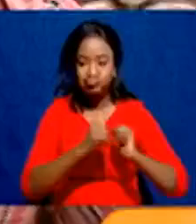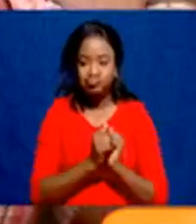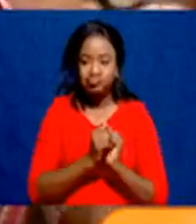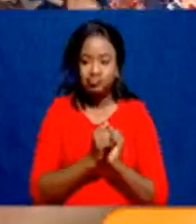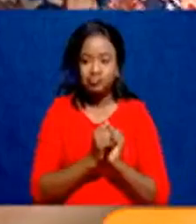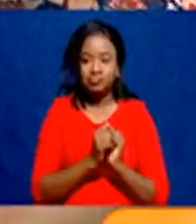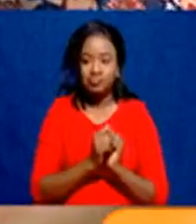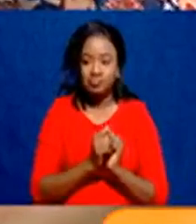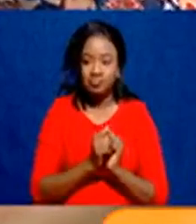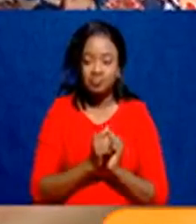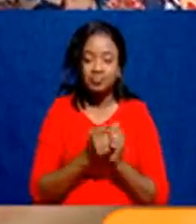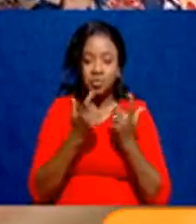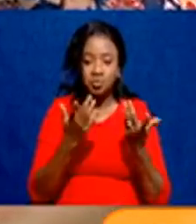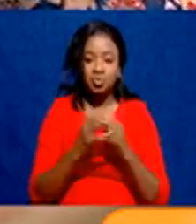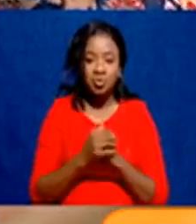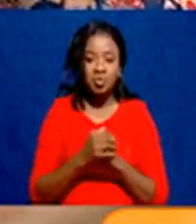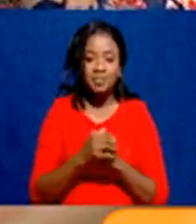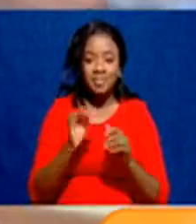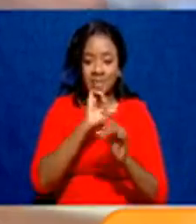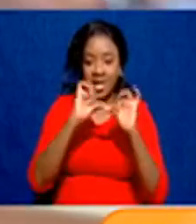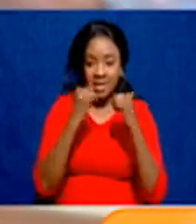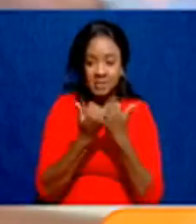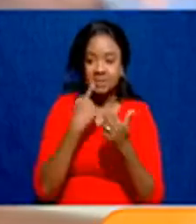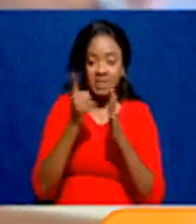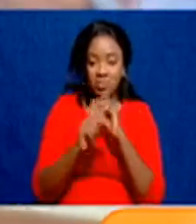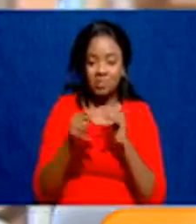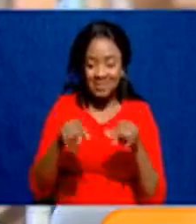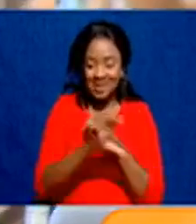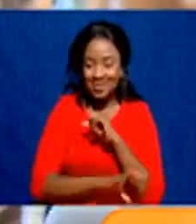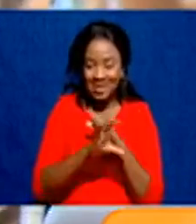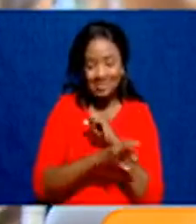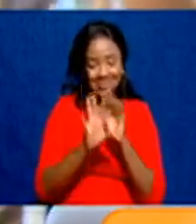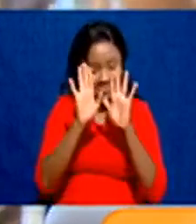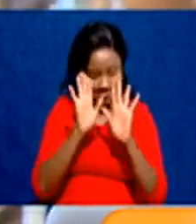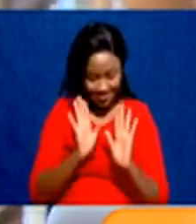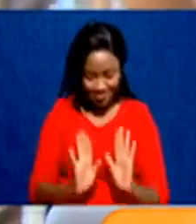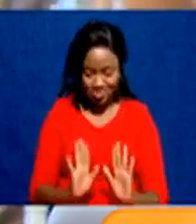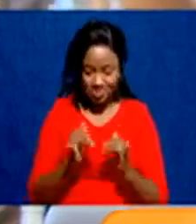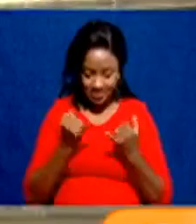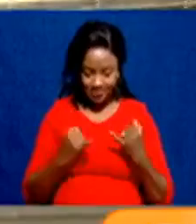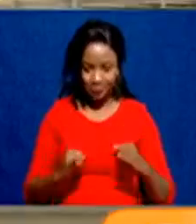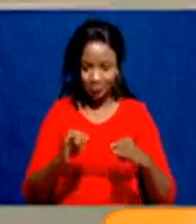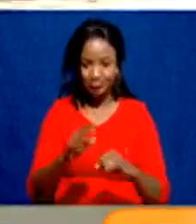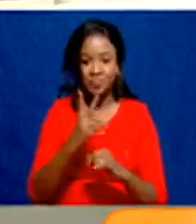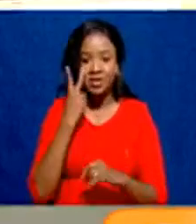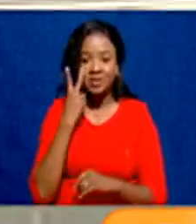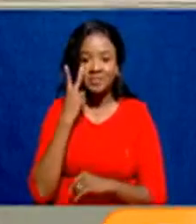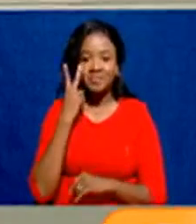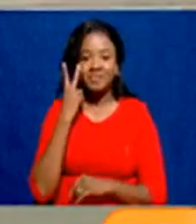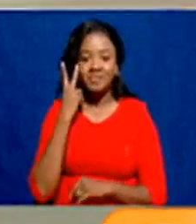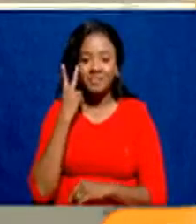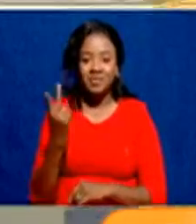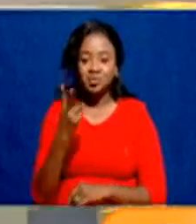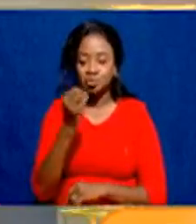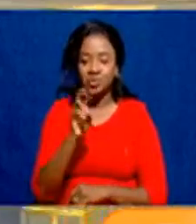Power and Energy Agency, NUPEA, says the country is at a critical stage of implementing Vision 2030 project, which